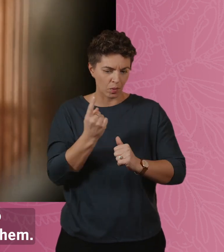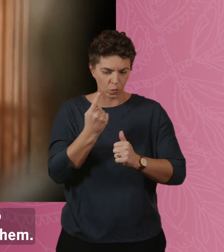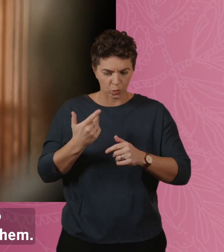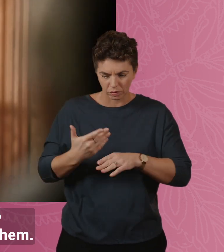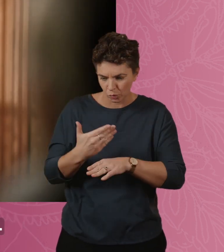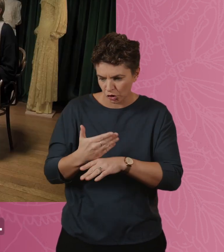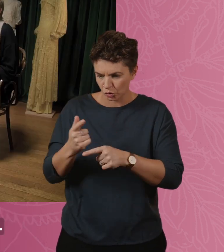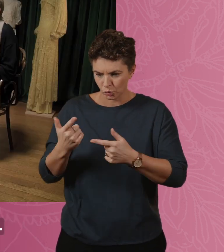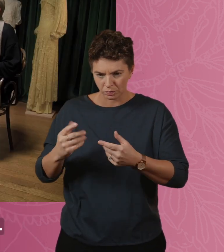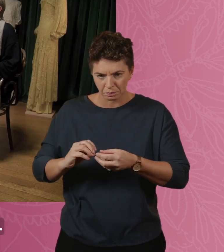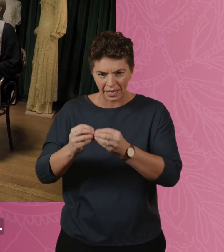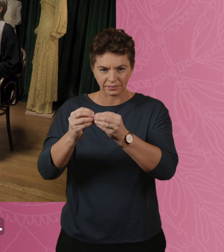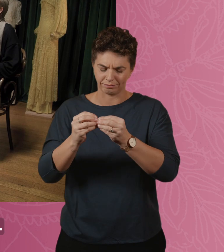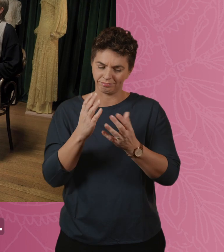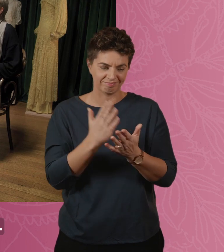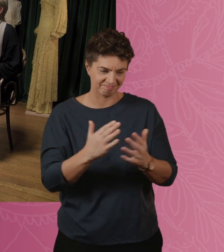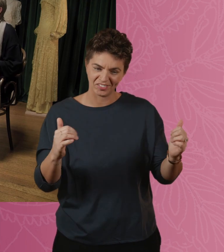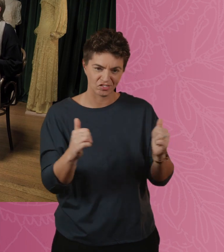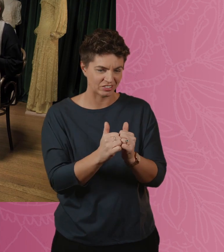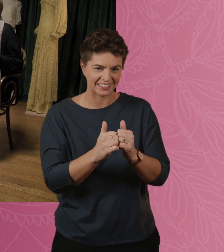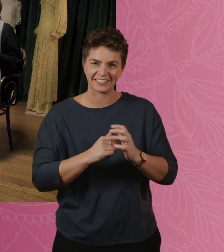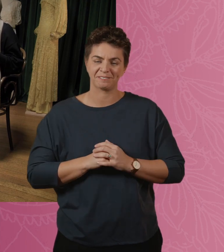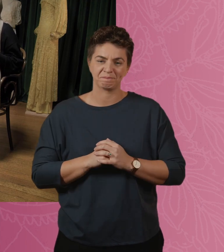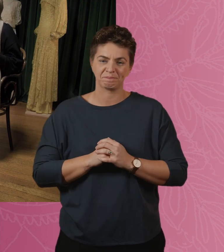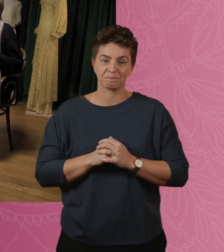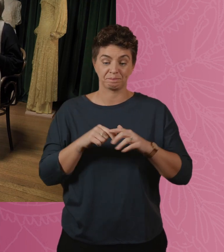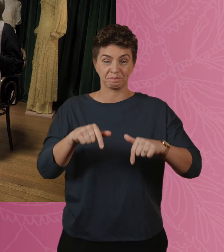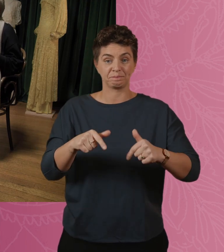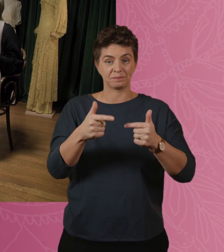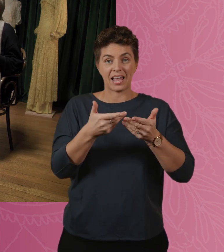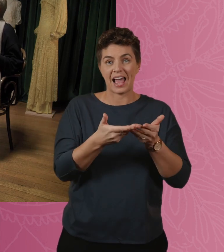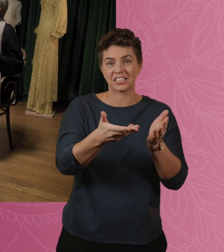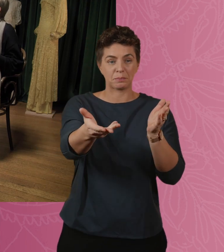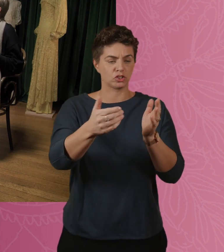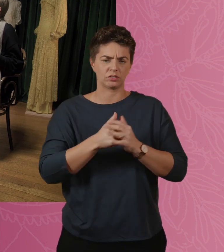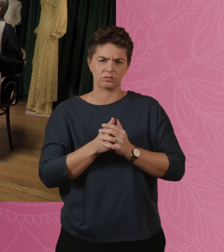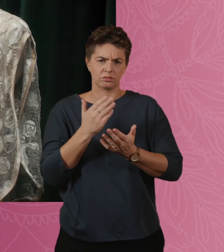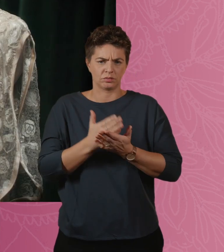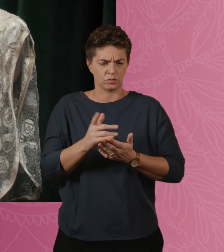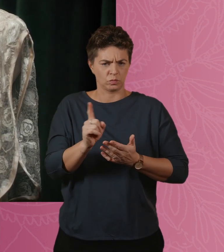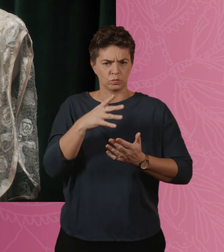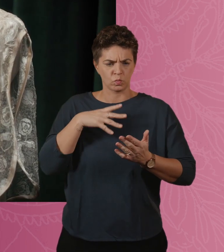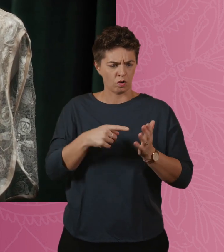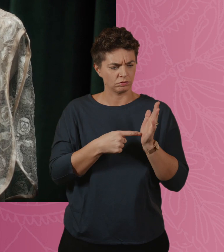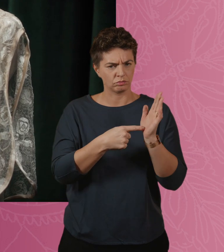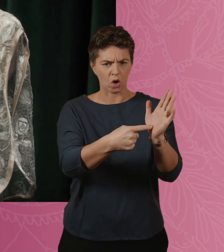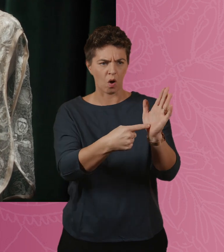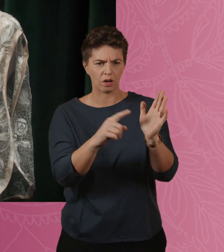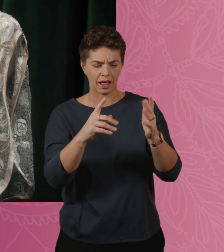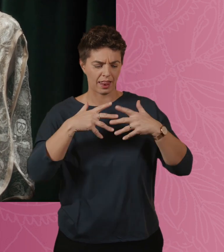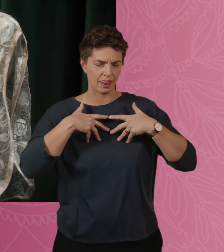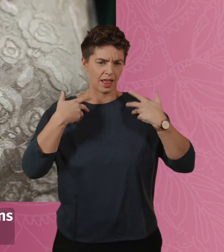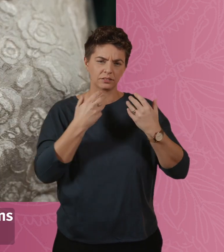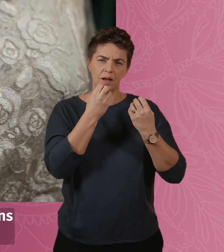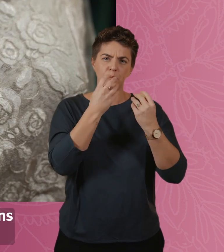places connected with them. Yeah, I completely agree with that, and it's why for this exhibition we really wanted to show the lace in these beautiful